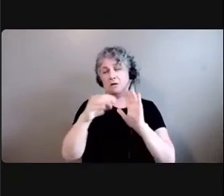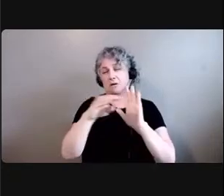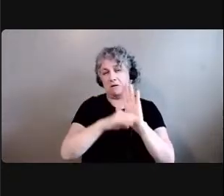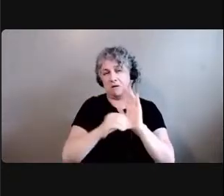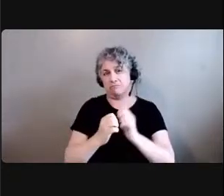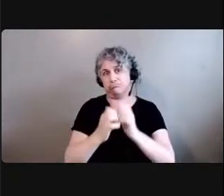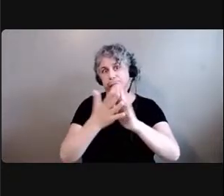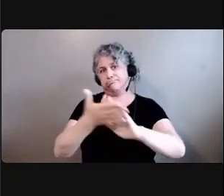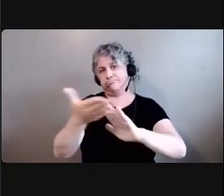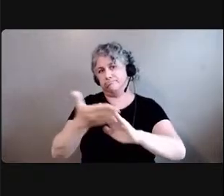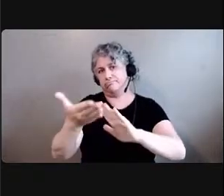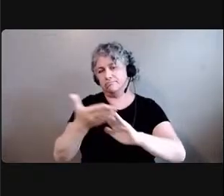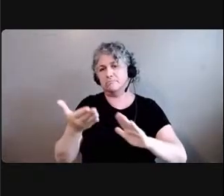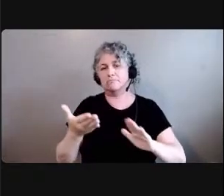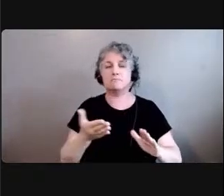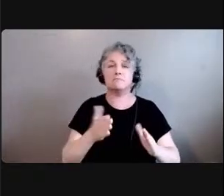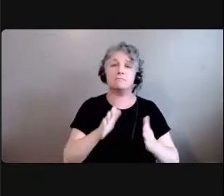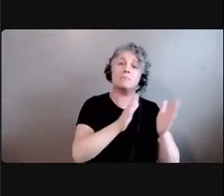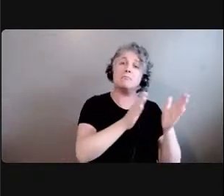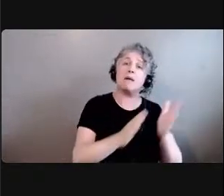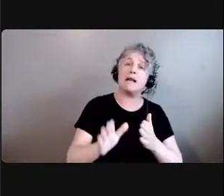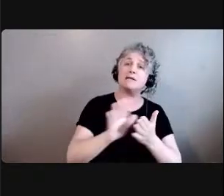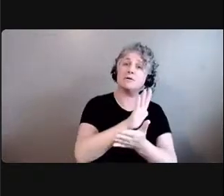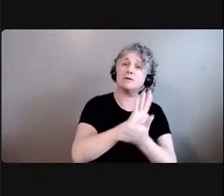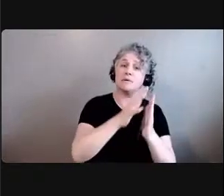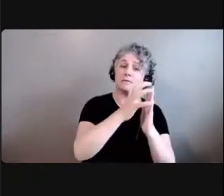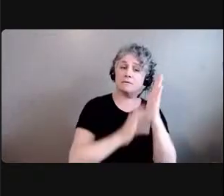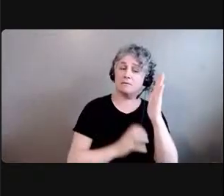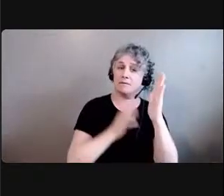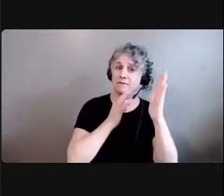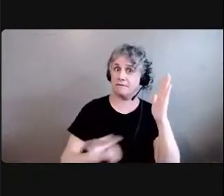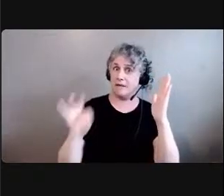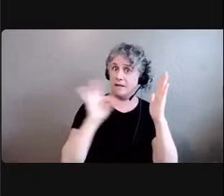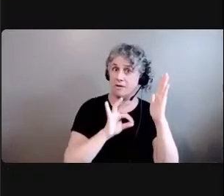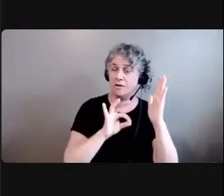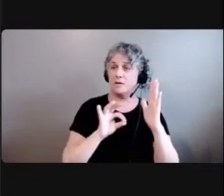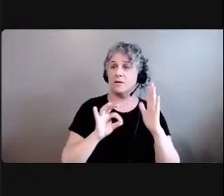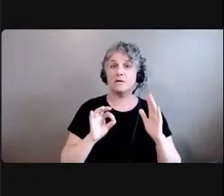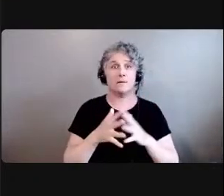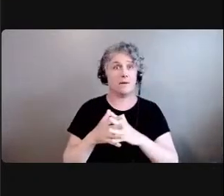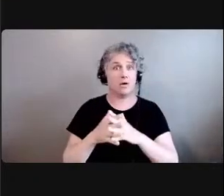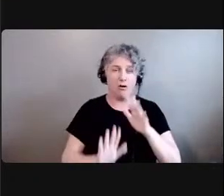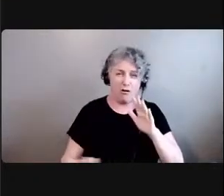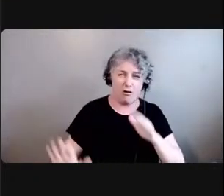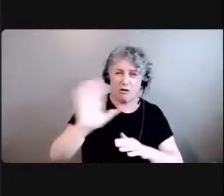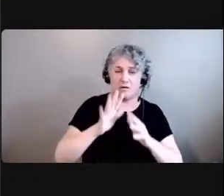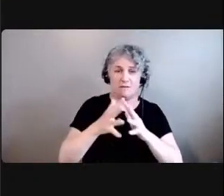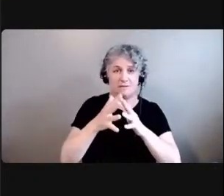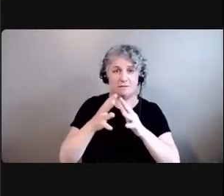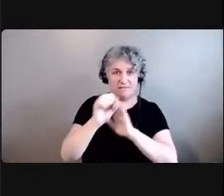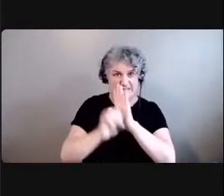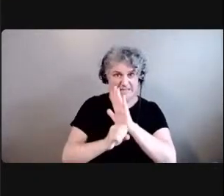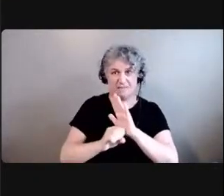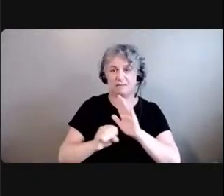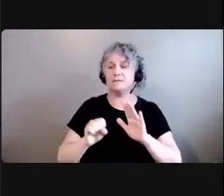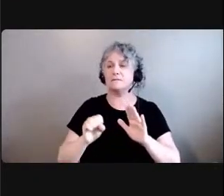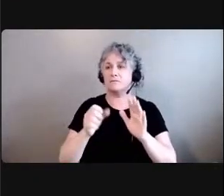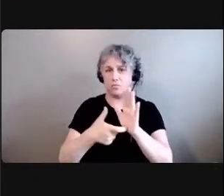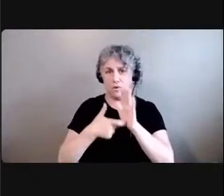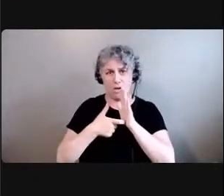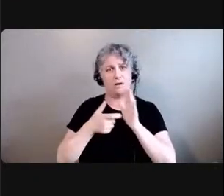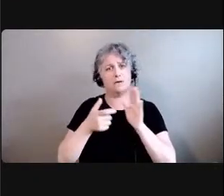its value as a planning document, every state in America was required to complete a statewide plan to be eligible for land and